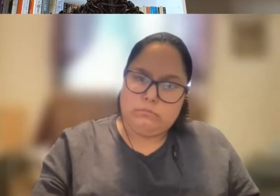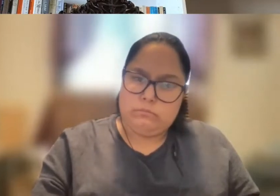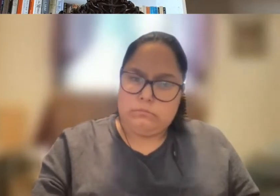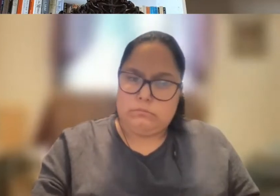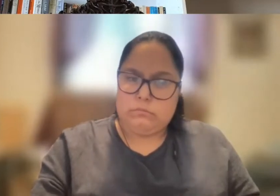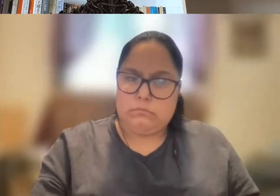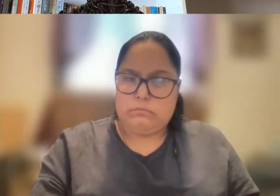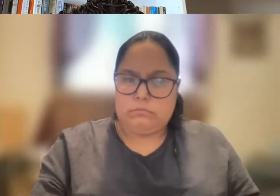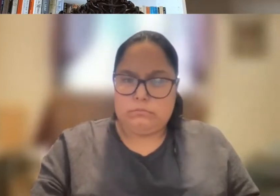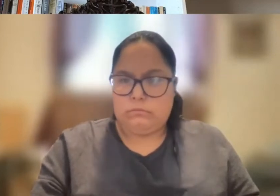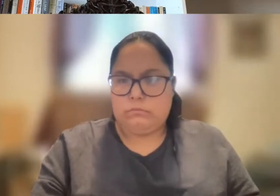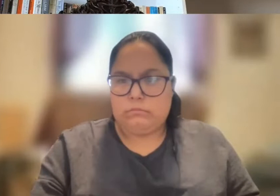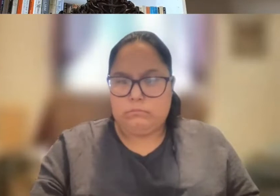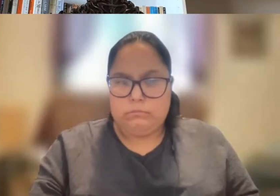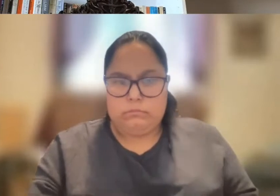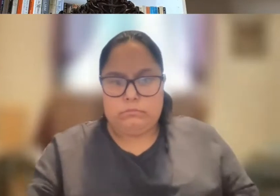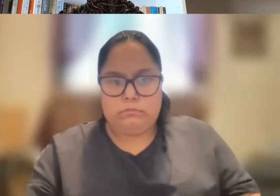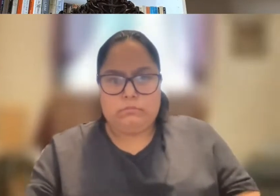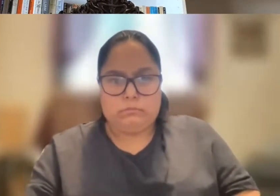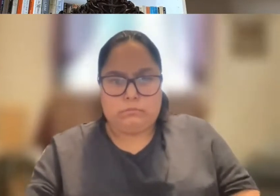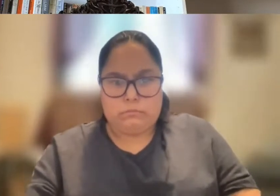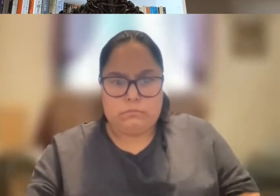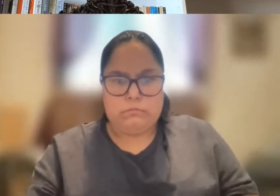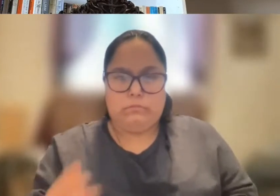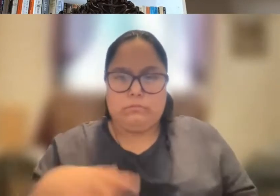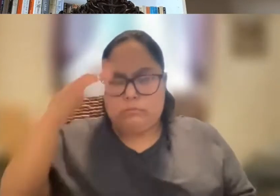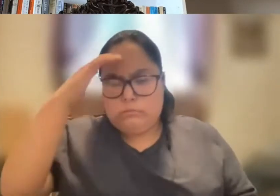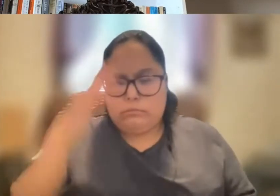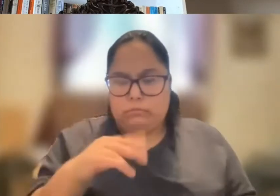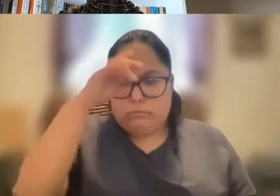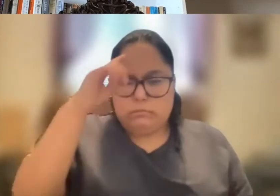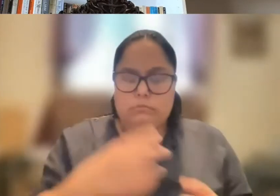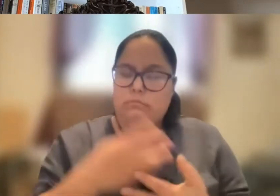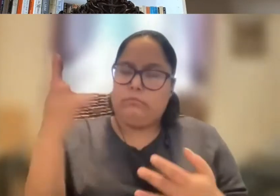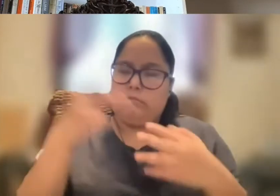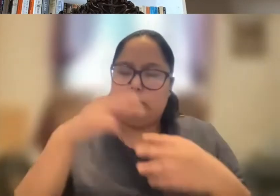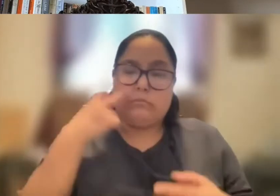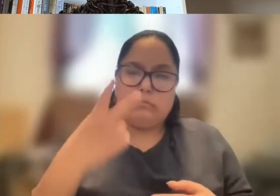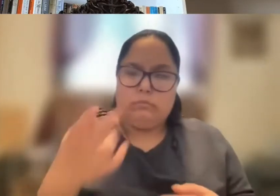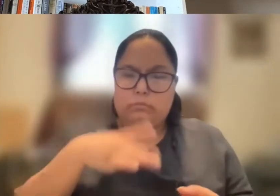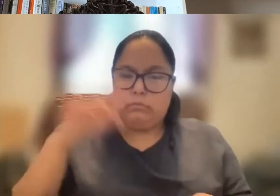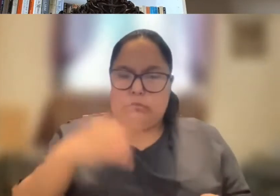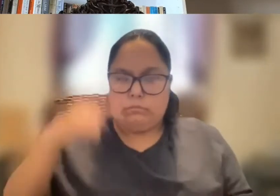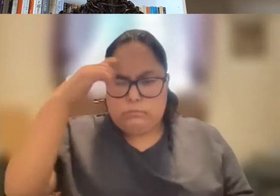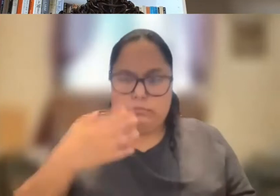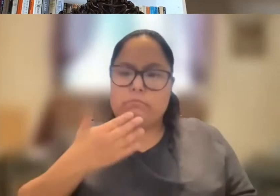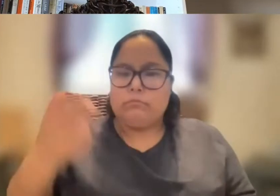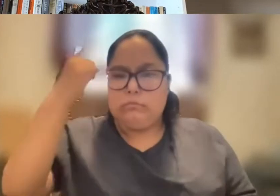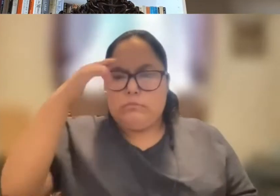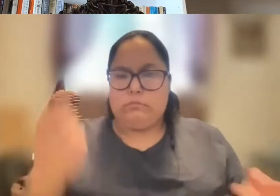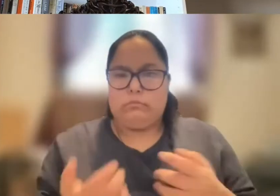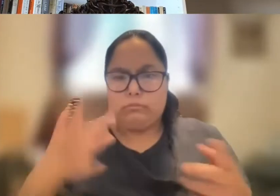opinion? From the military perspective, I don't think so. I mean, I would like to think we're much